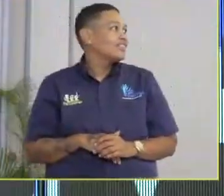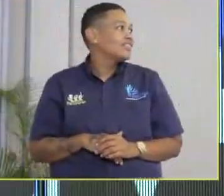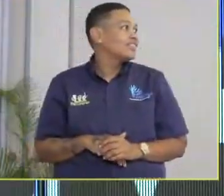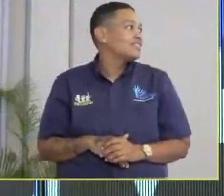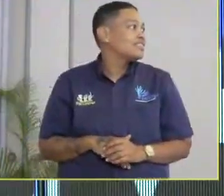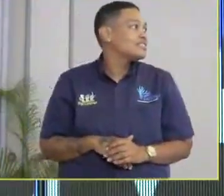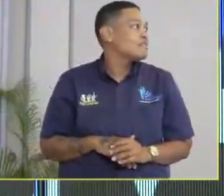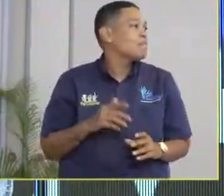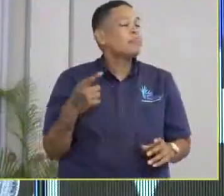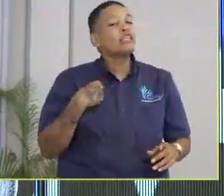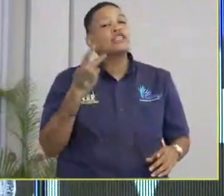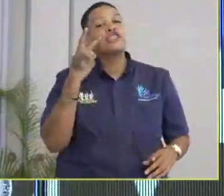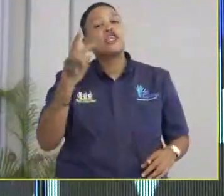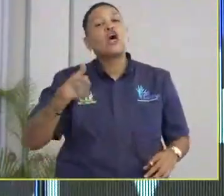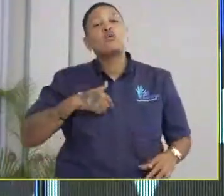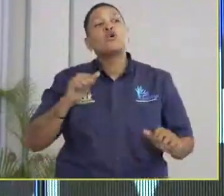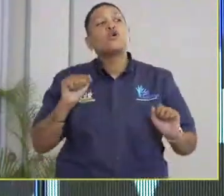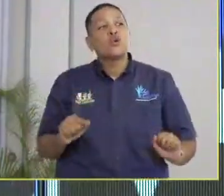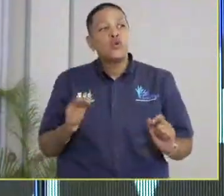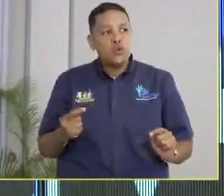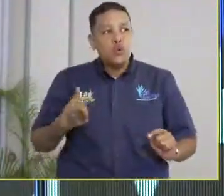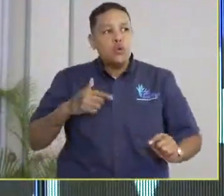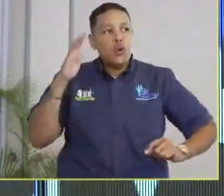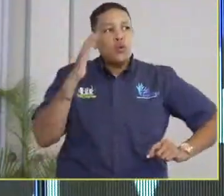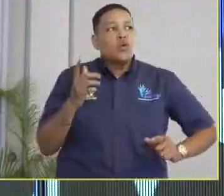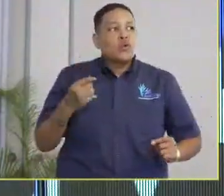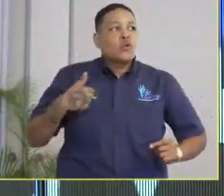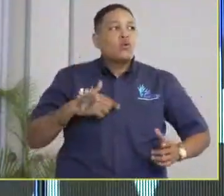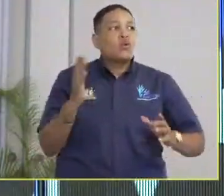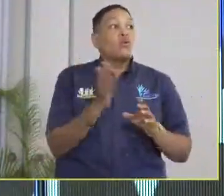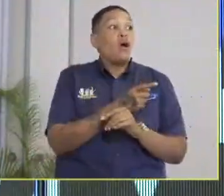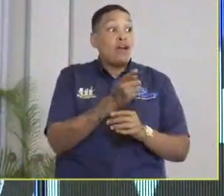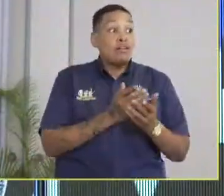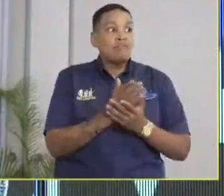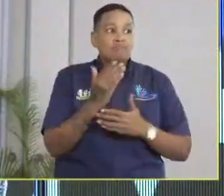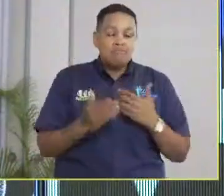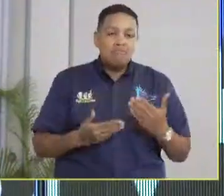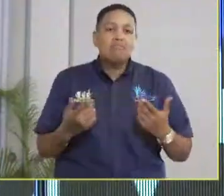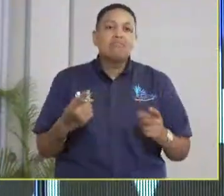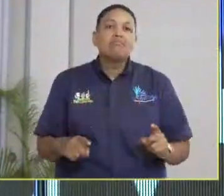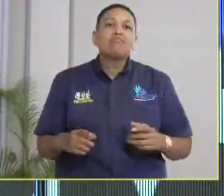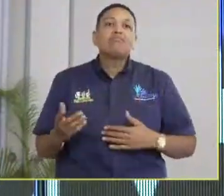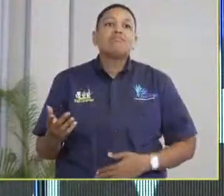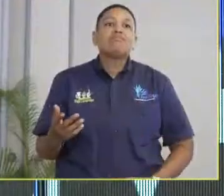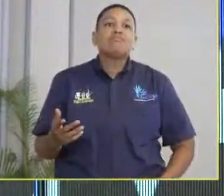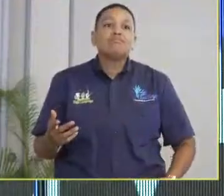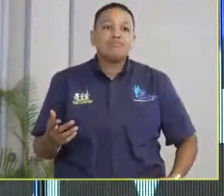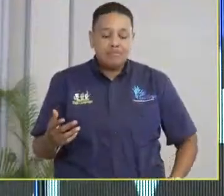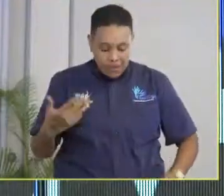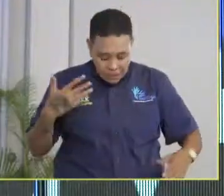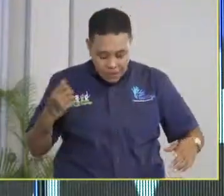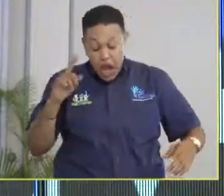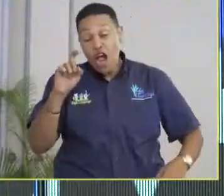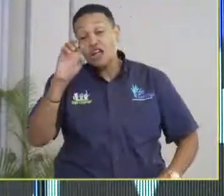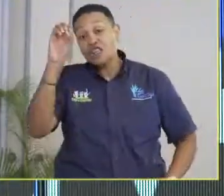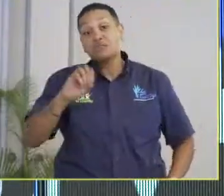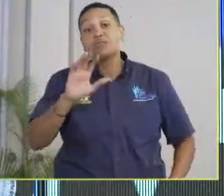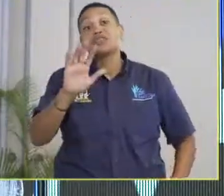She saw that we would do it, and we won her over. And then we got